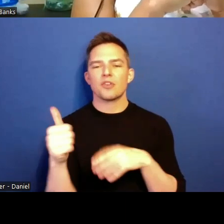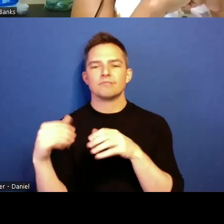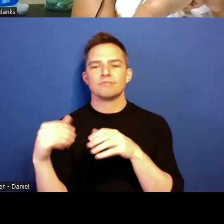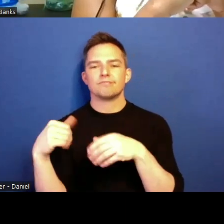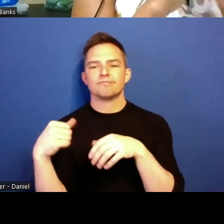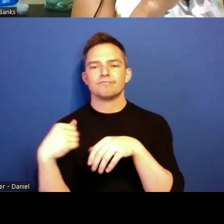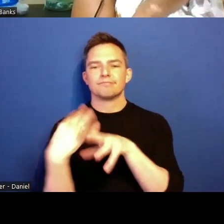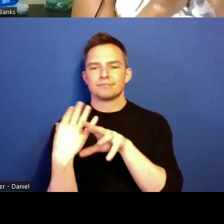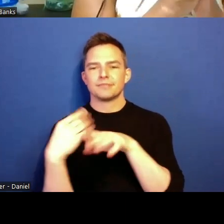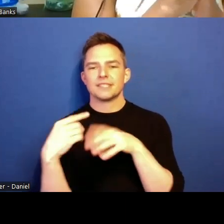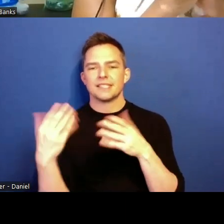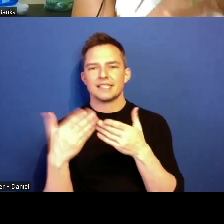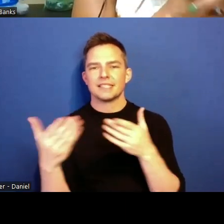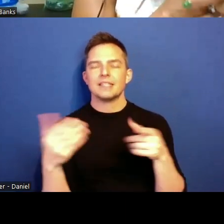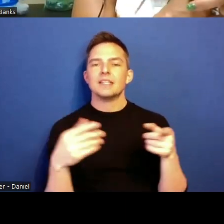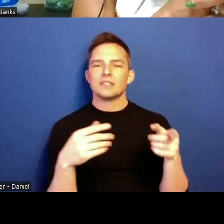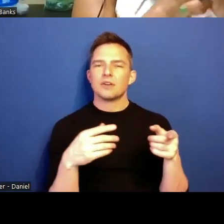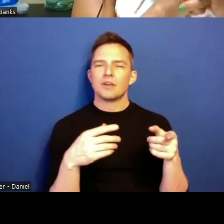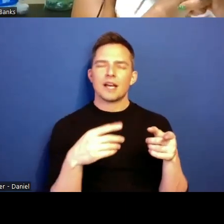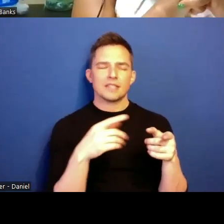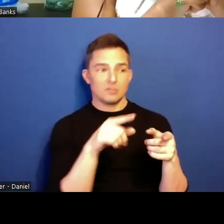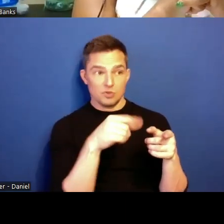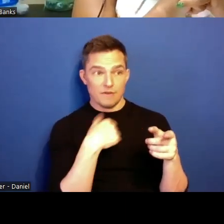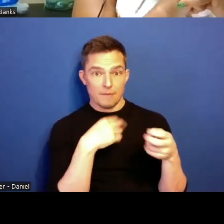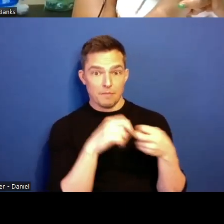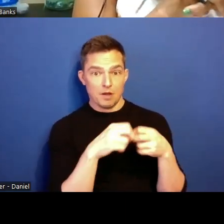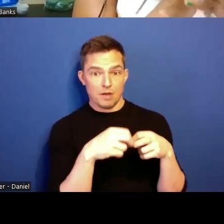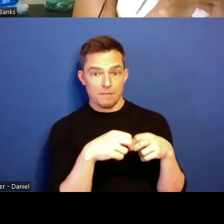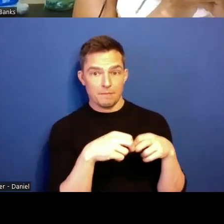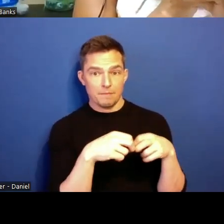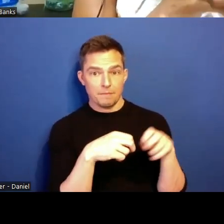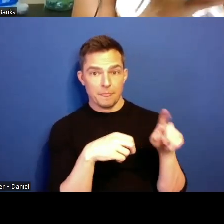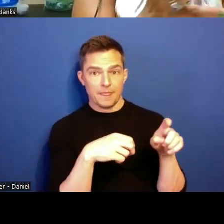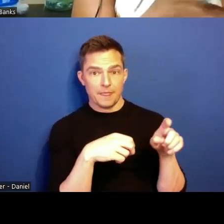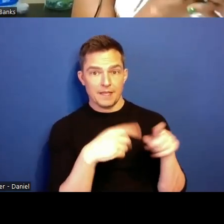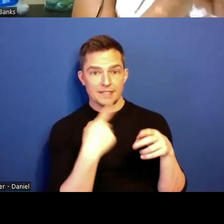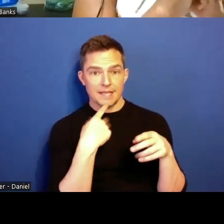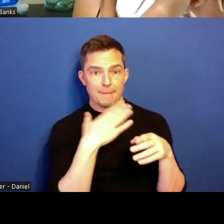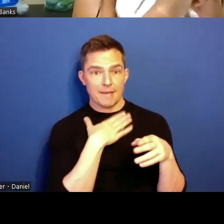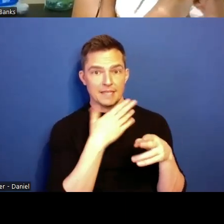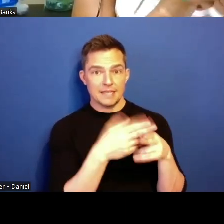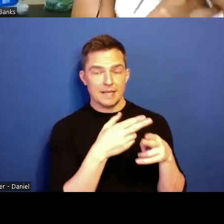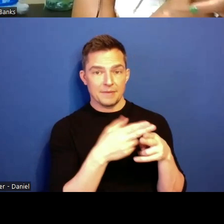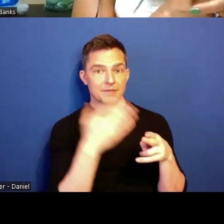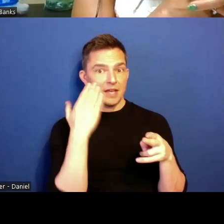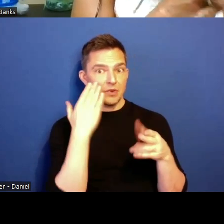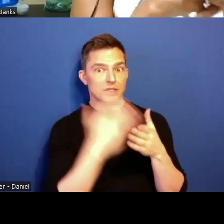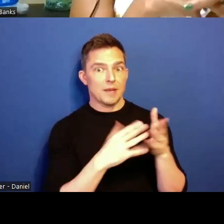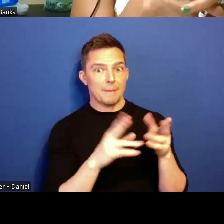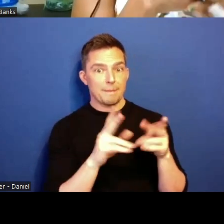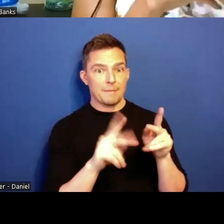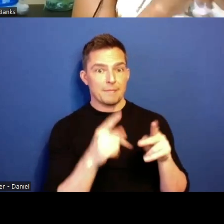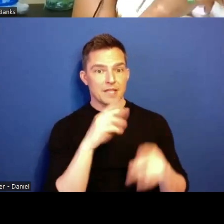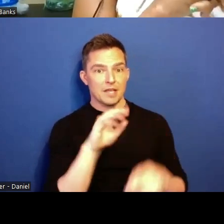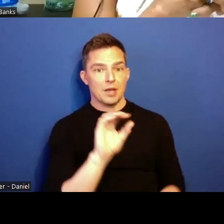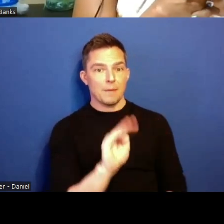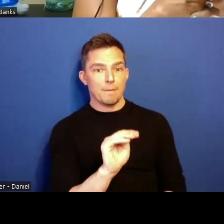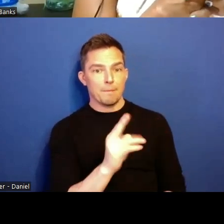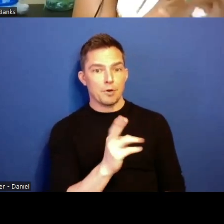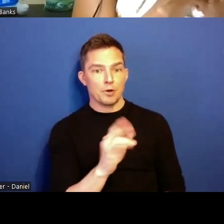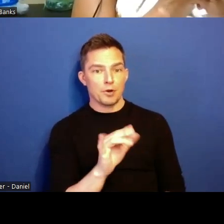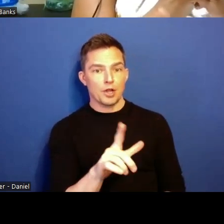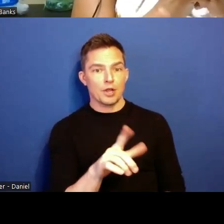And I said to her, oh, do you have a problem? And I said, saying my name. I said, because I know some people say Muriel, some people